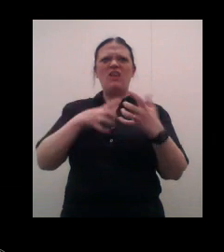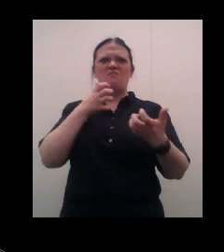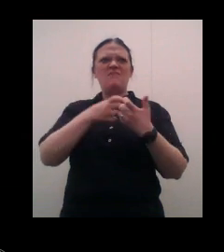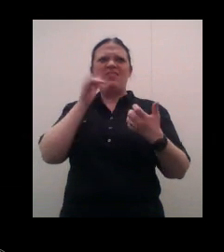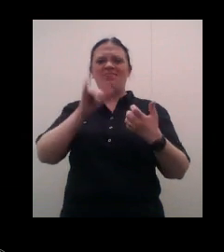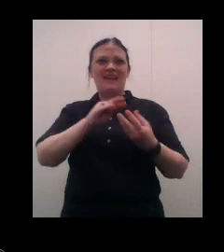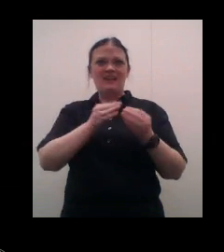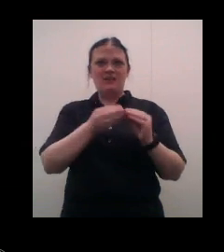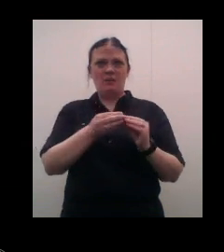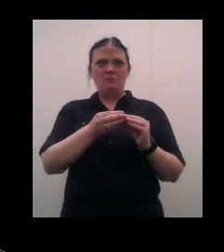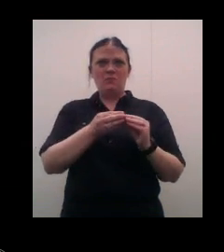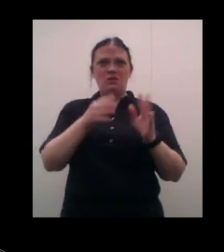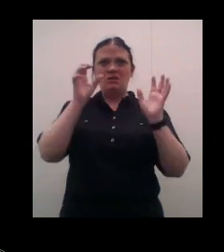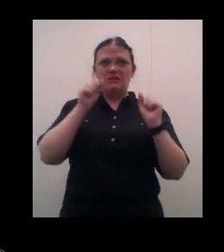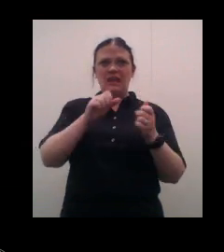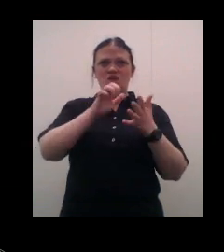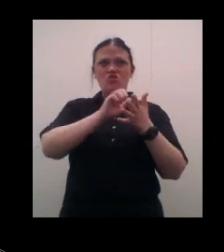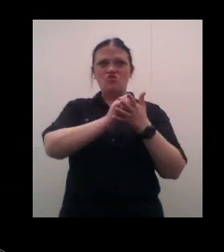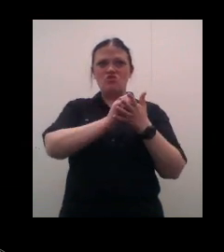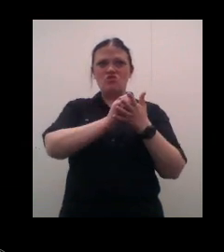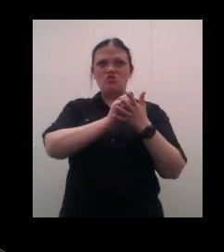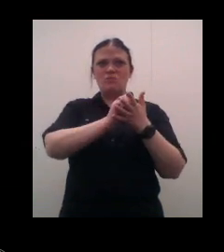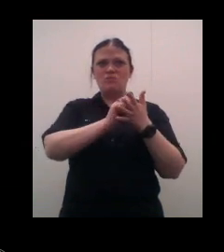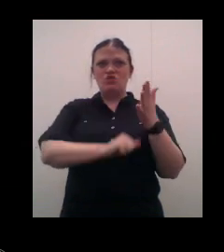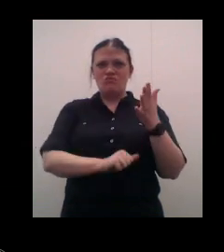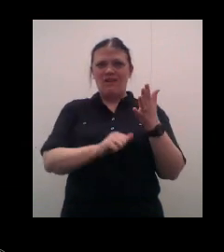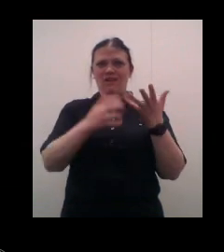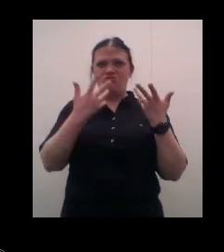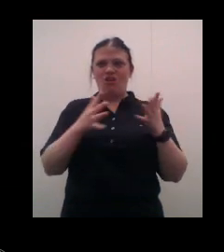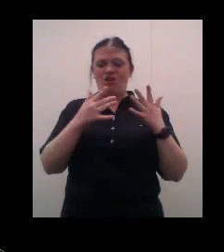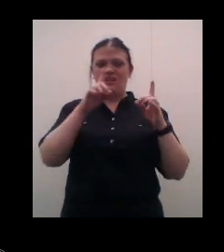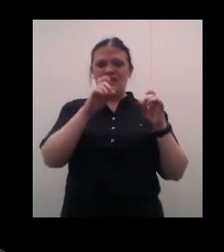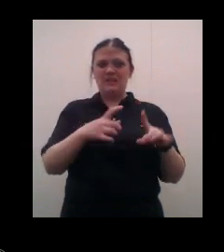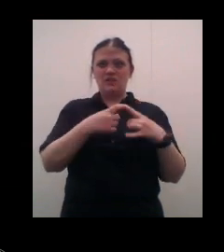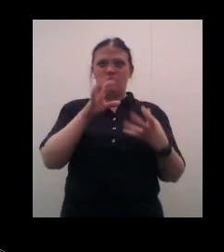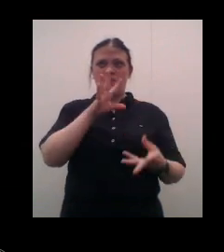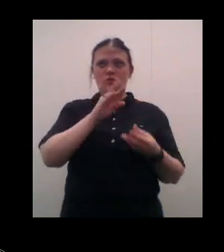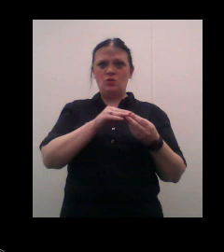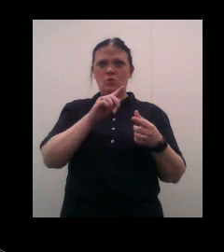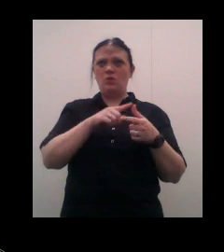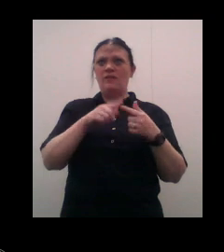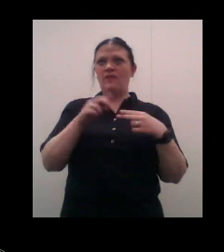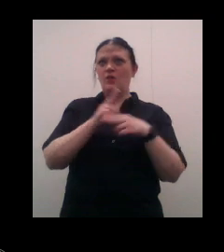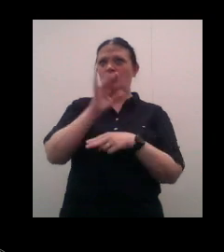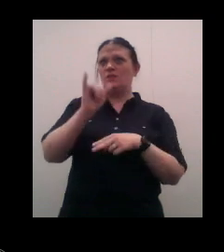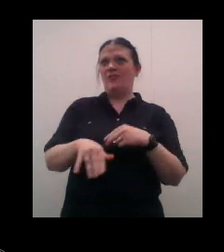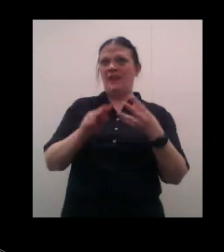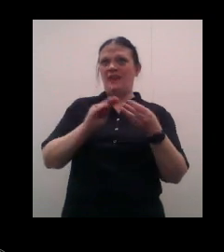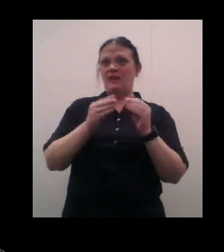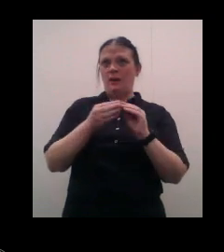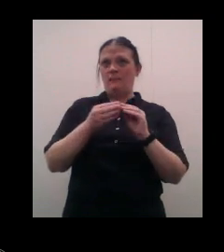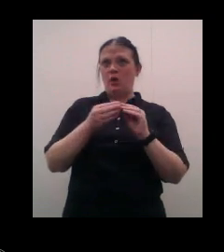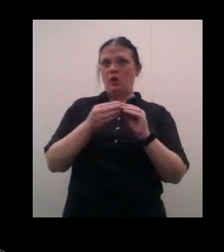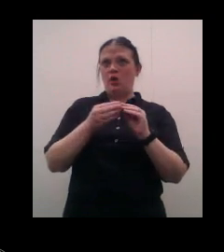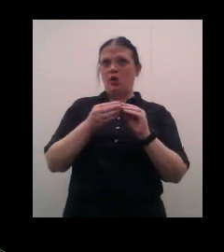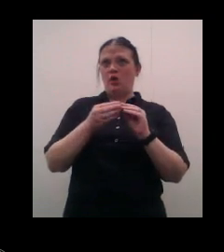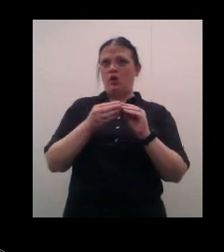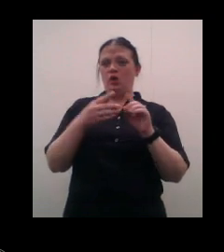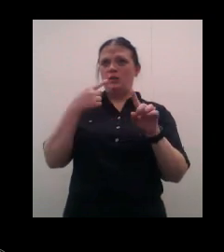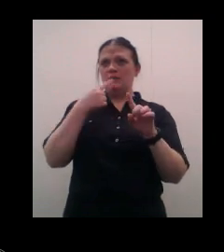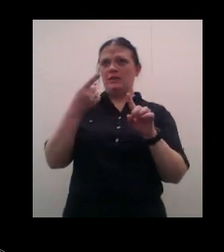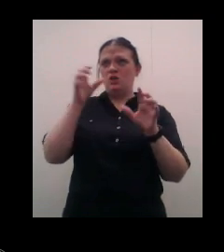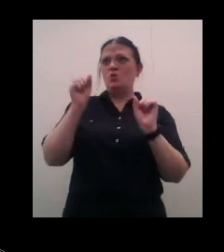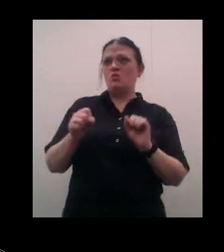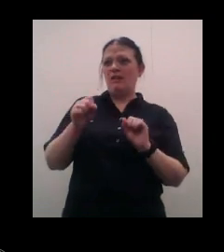you be allowed to subtract those already tested from the population total and then use that number to say that you can